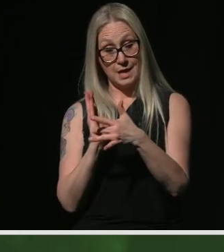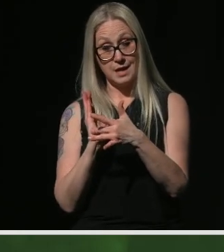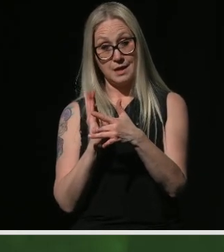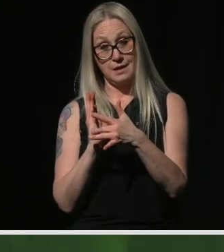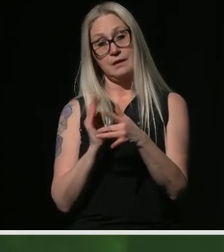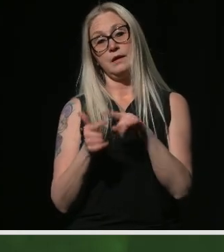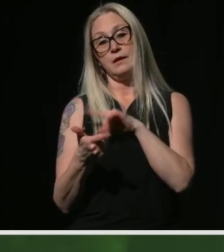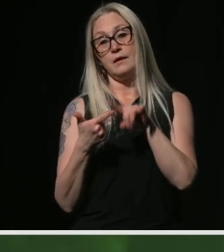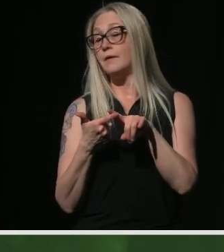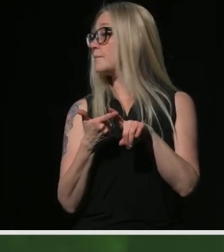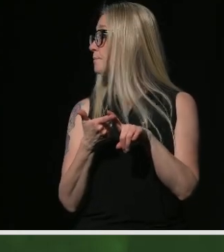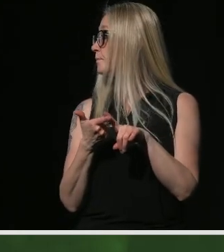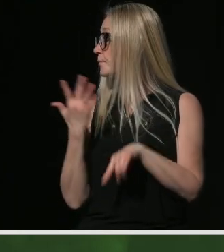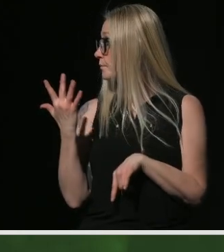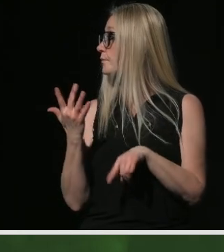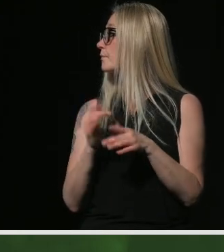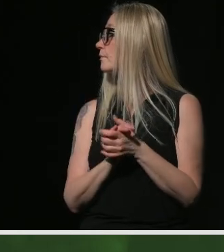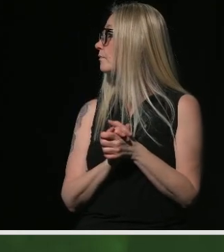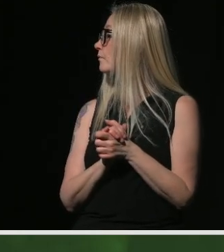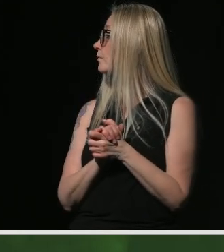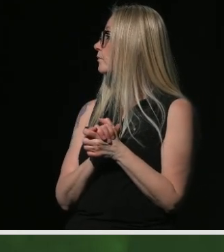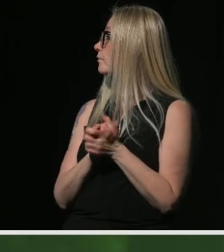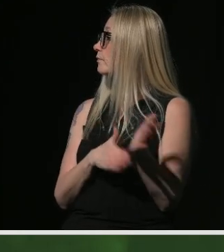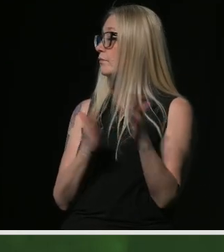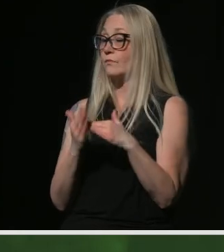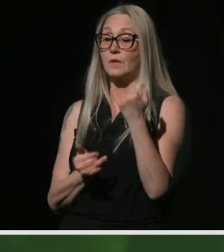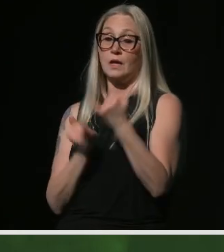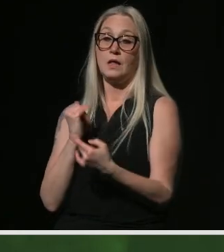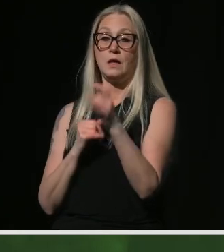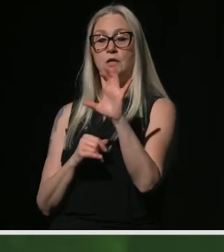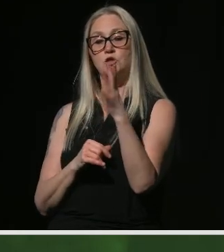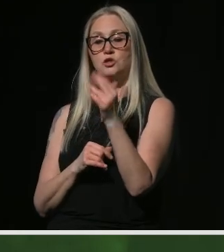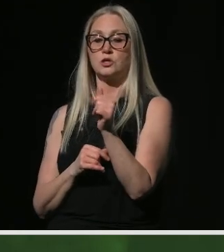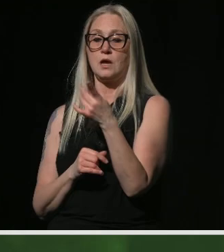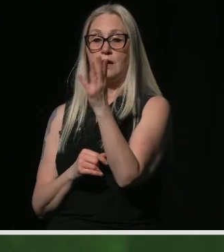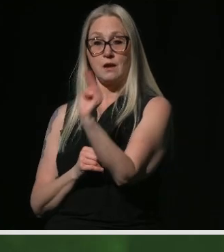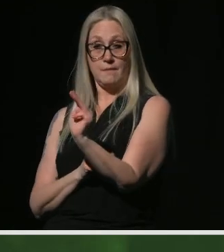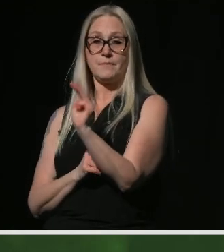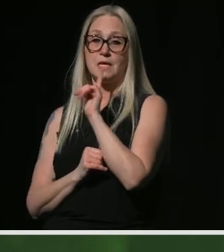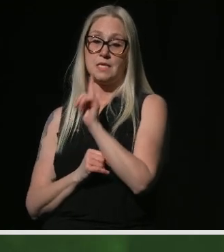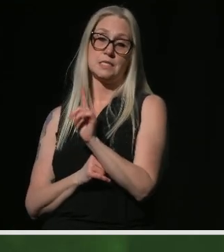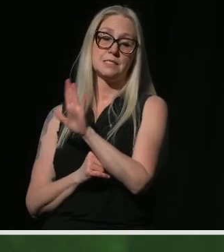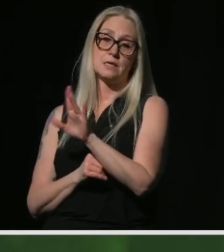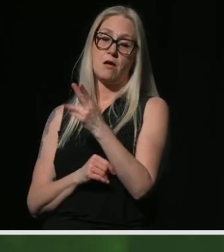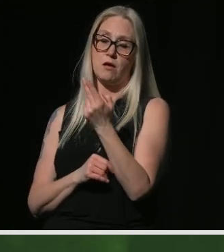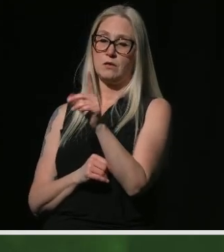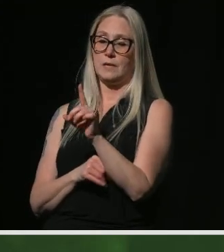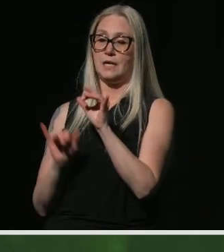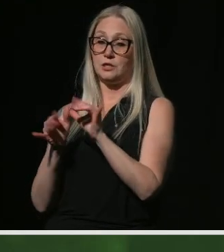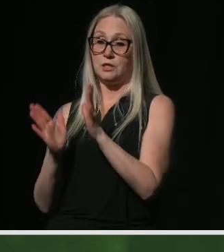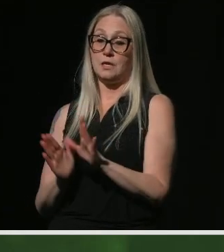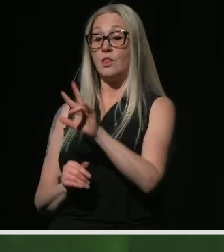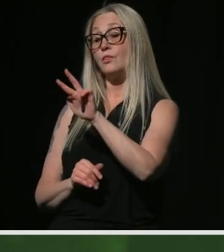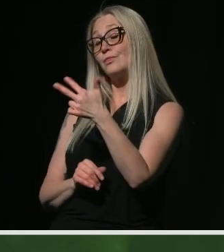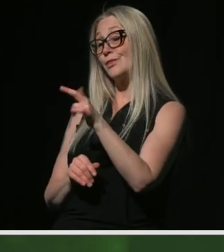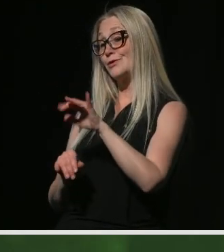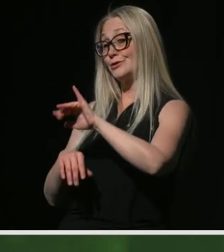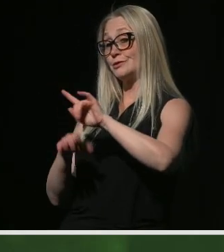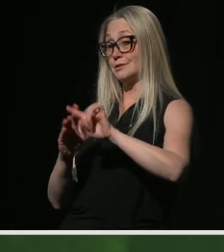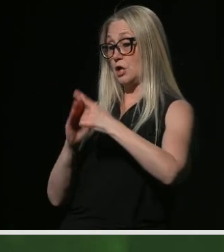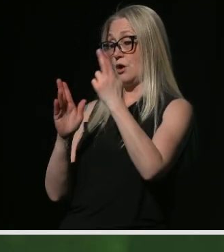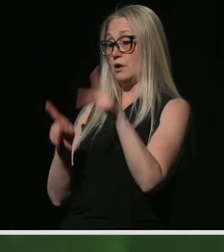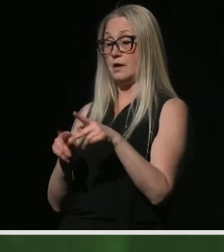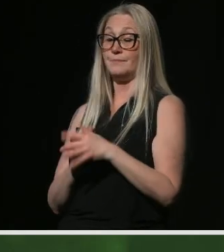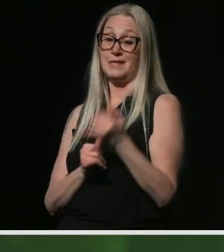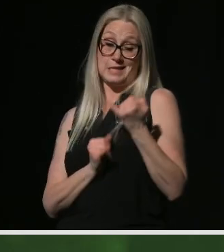tissue engineering, and now crop inputs. And Fabian Chatham is our hardware engineer. This is his 3rd startup. At his last startup, he was the